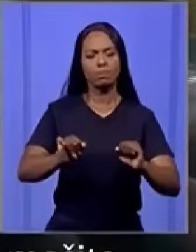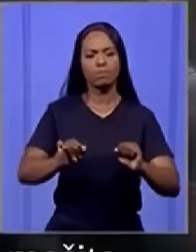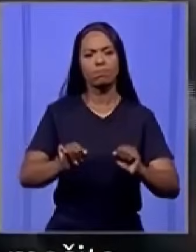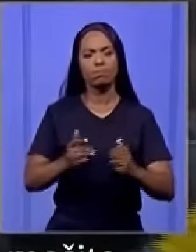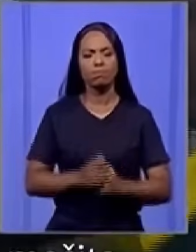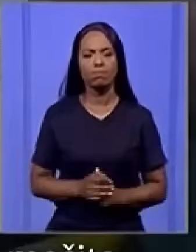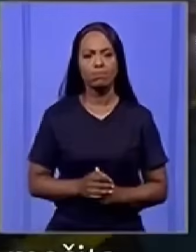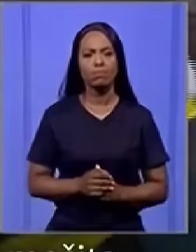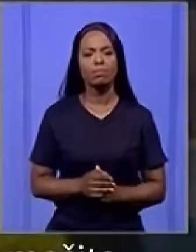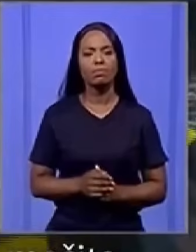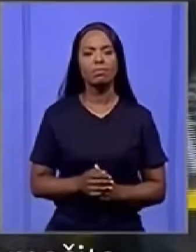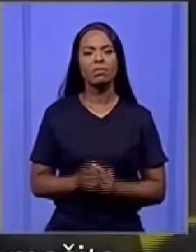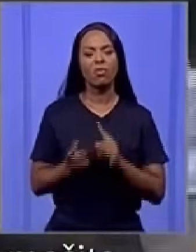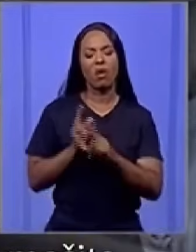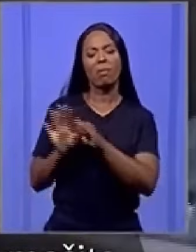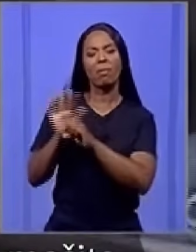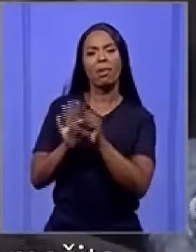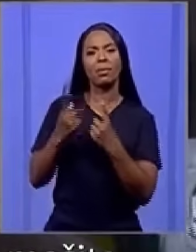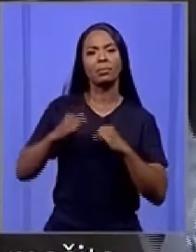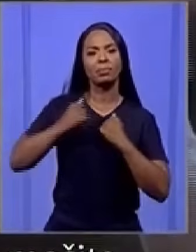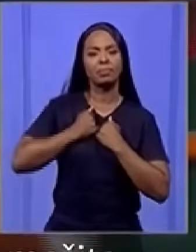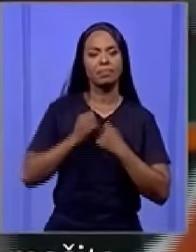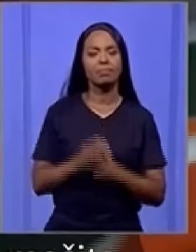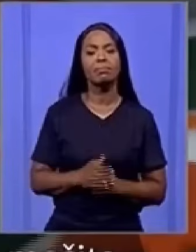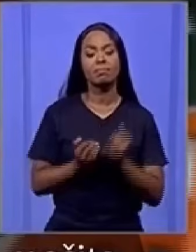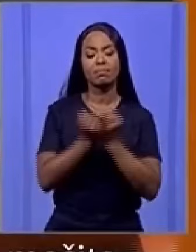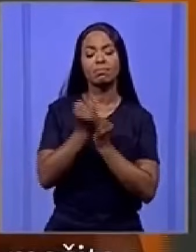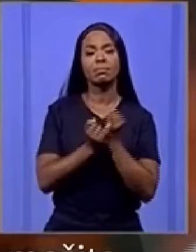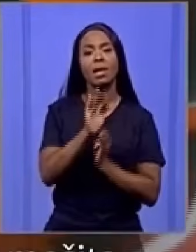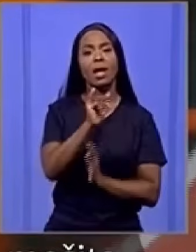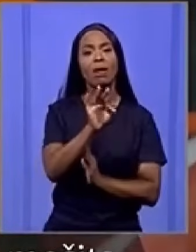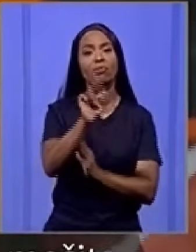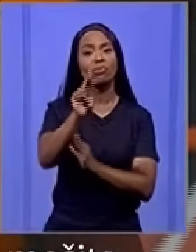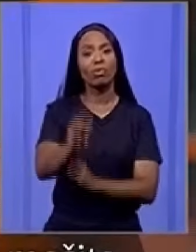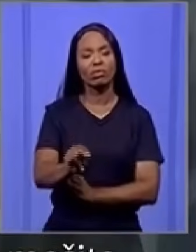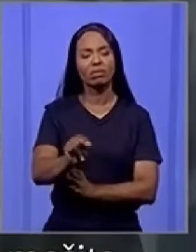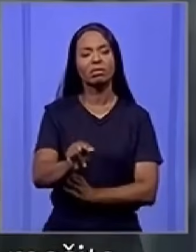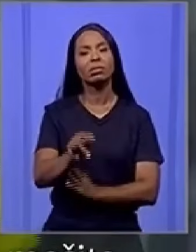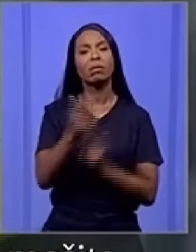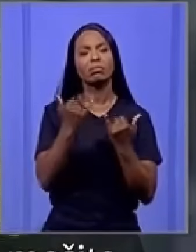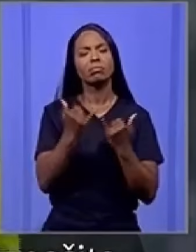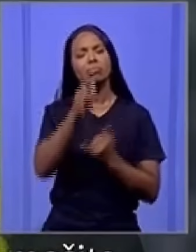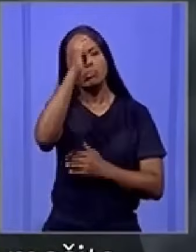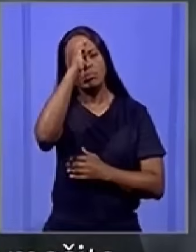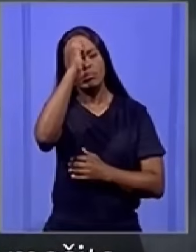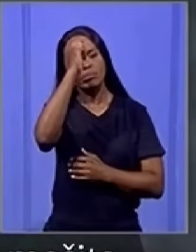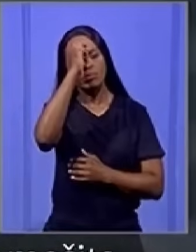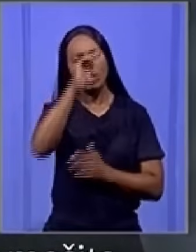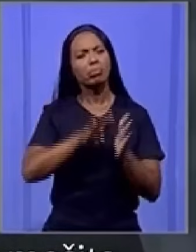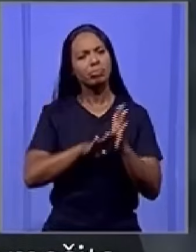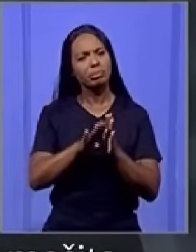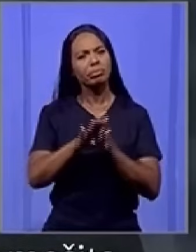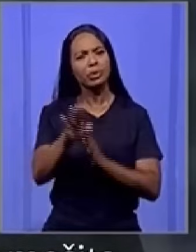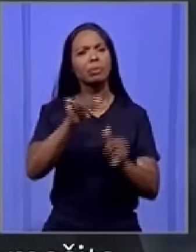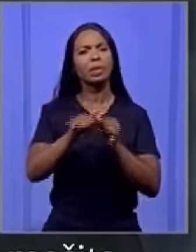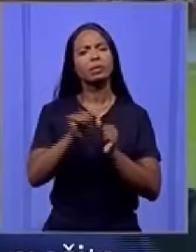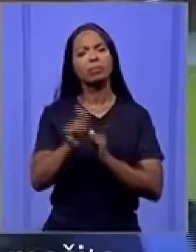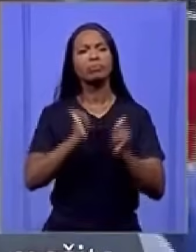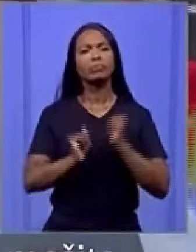from. Go latela thaloko e botse tournamenteng ya Africa Cup of Nations maemo a bafana a tlo kaonafala